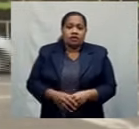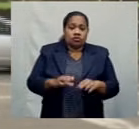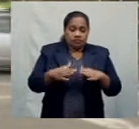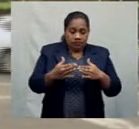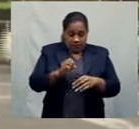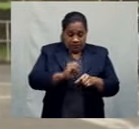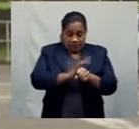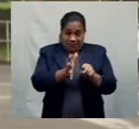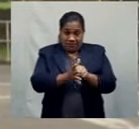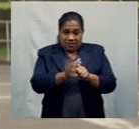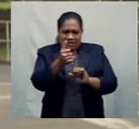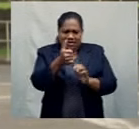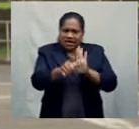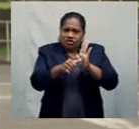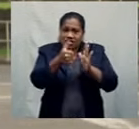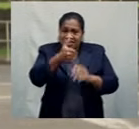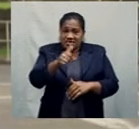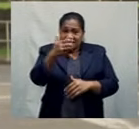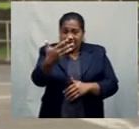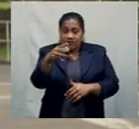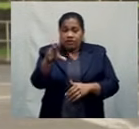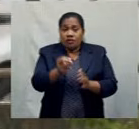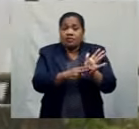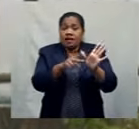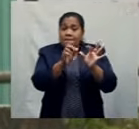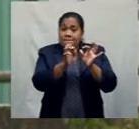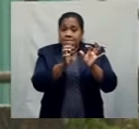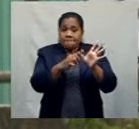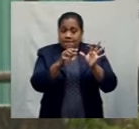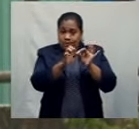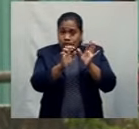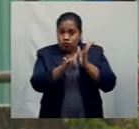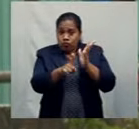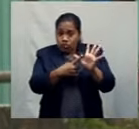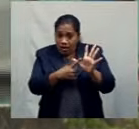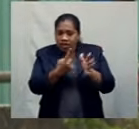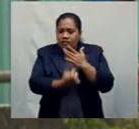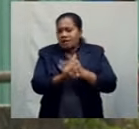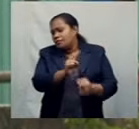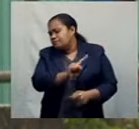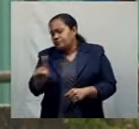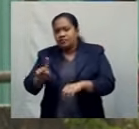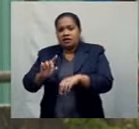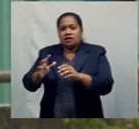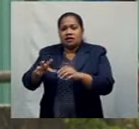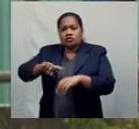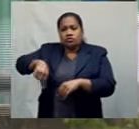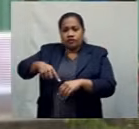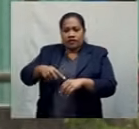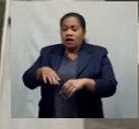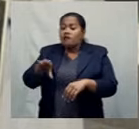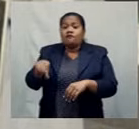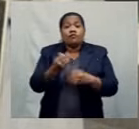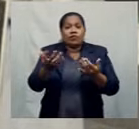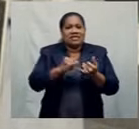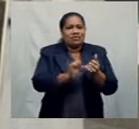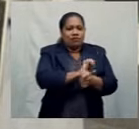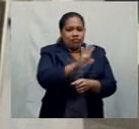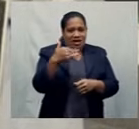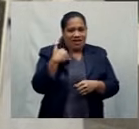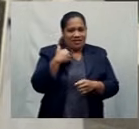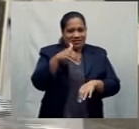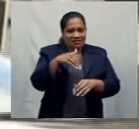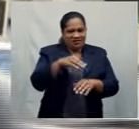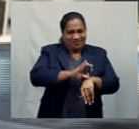is a 69-year-old woman from Nambua. She was referred to the CWM hospital from the Samambula Health Center. She presented